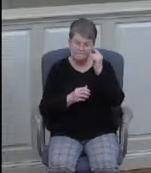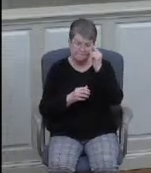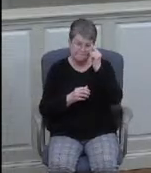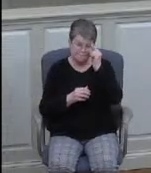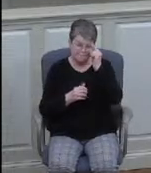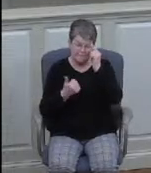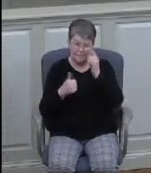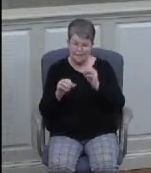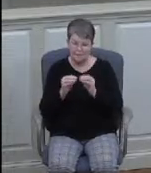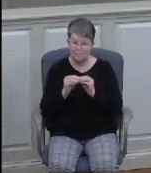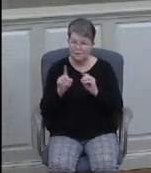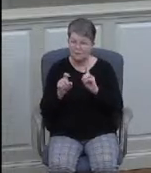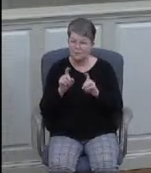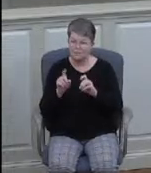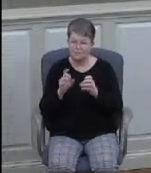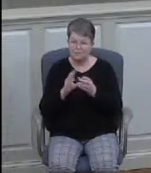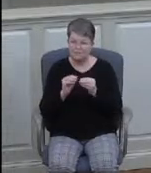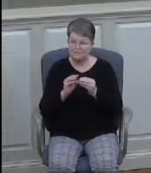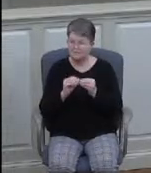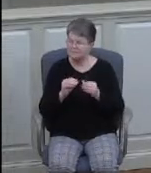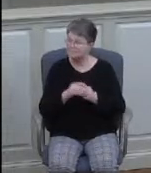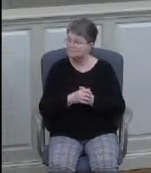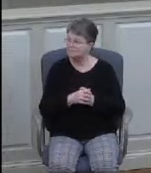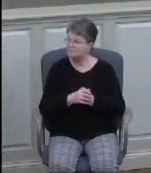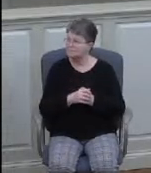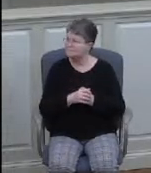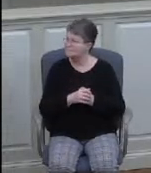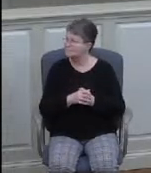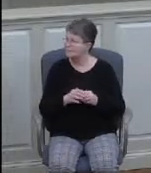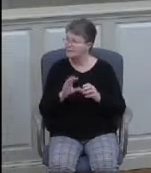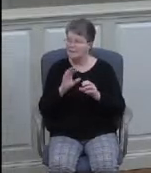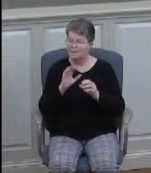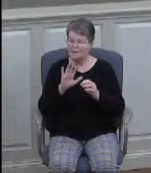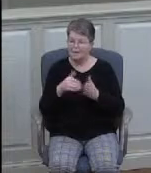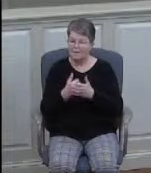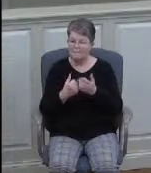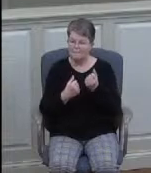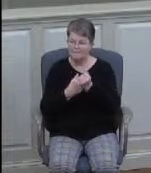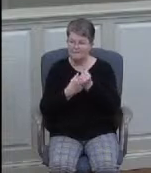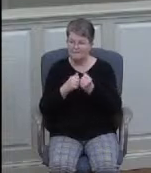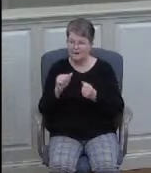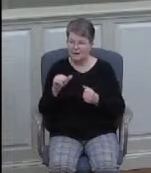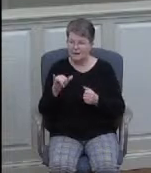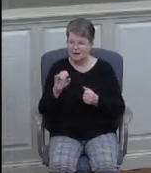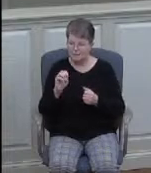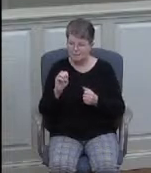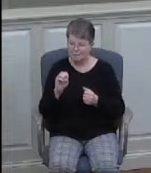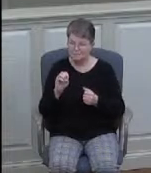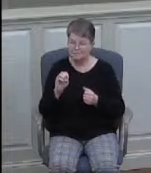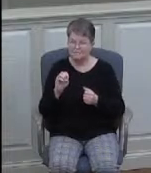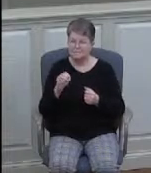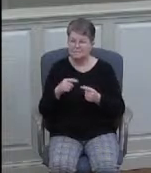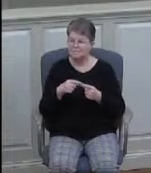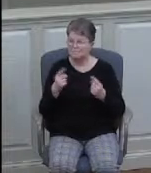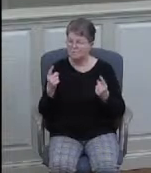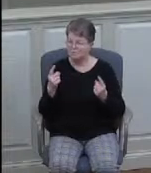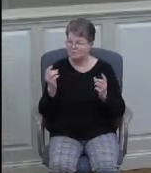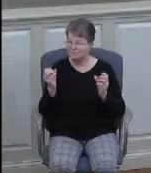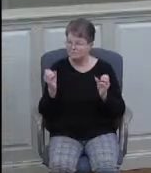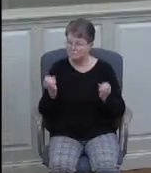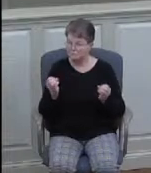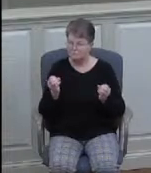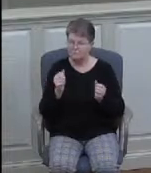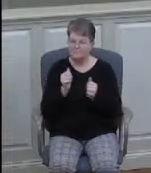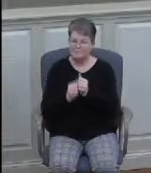Any further questions or comments? All in favor of the motion, say aye. Aye. Aye. Aye. Opposed, like sign.